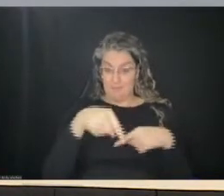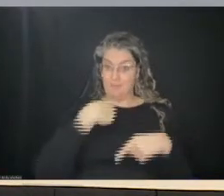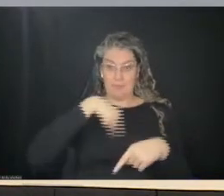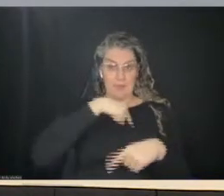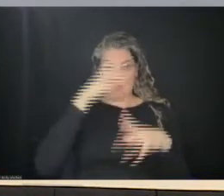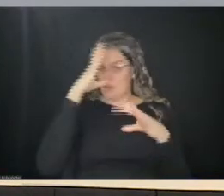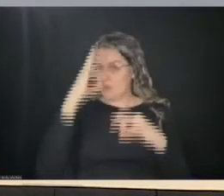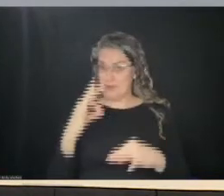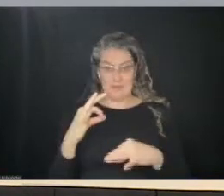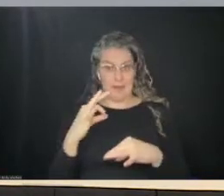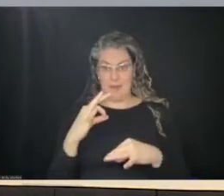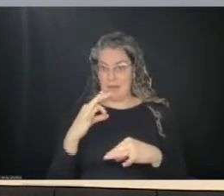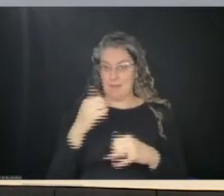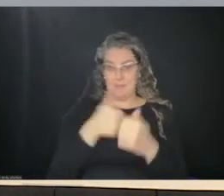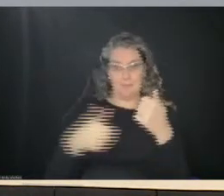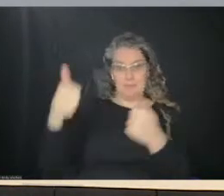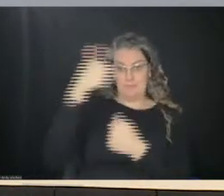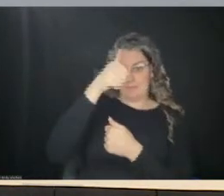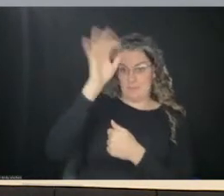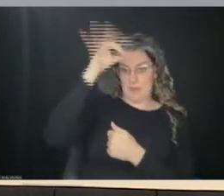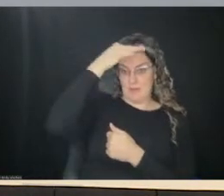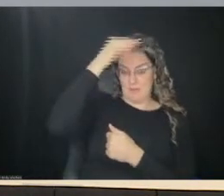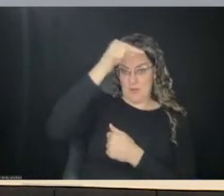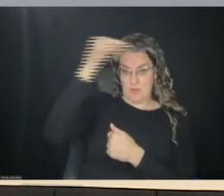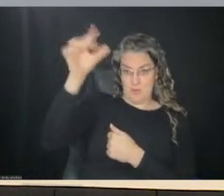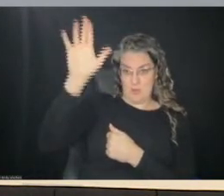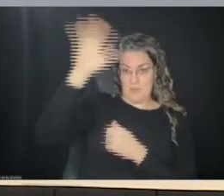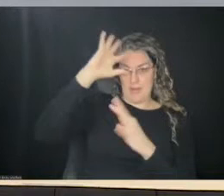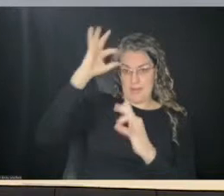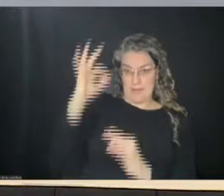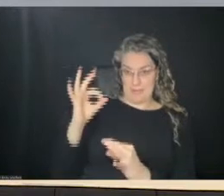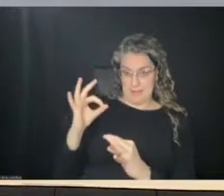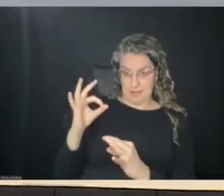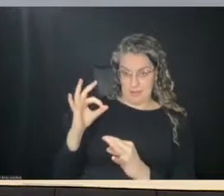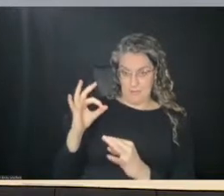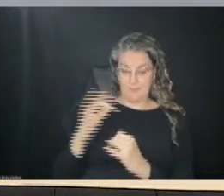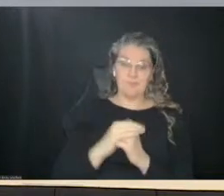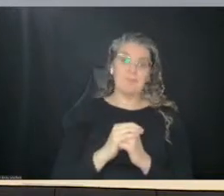but if you are a seasonal resident